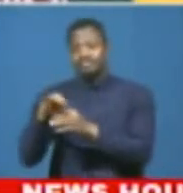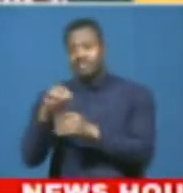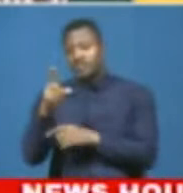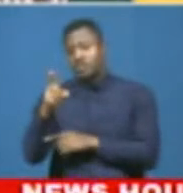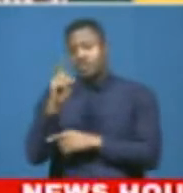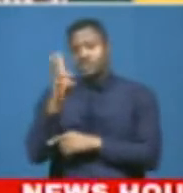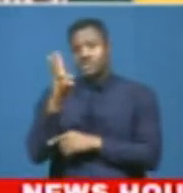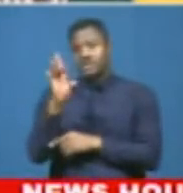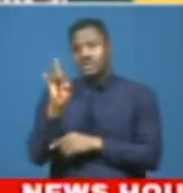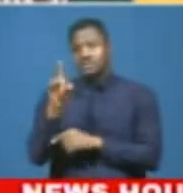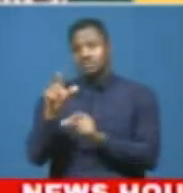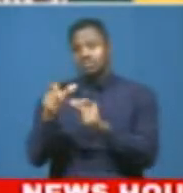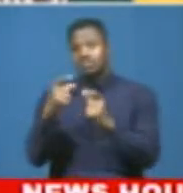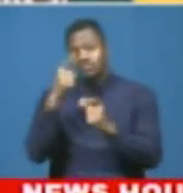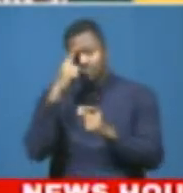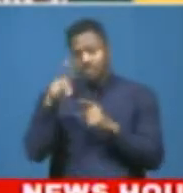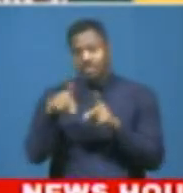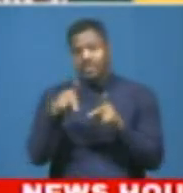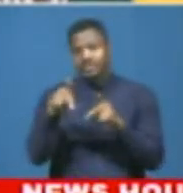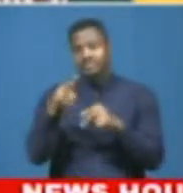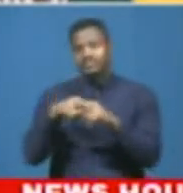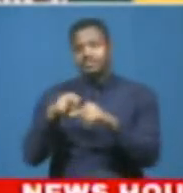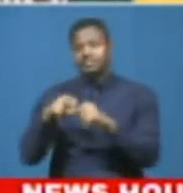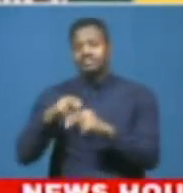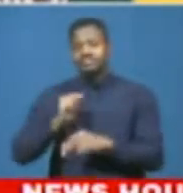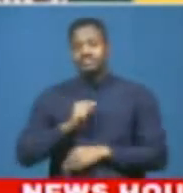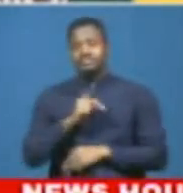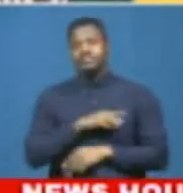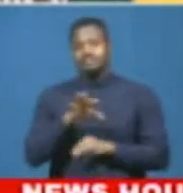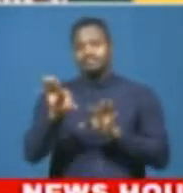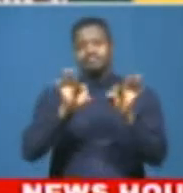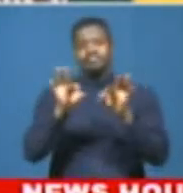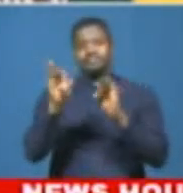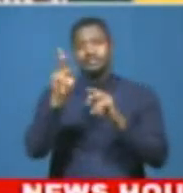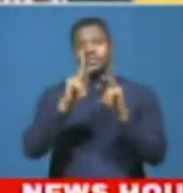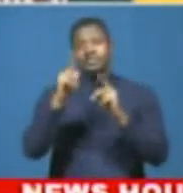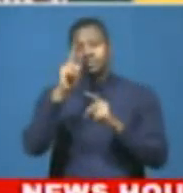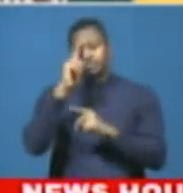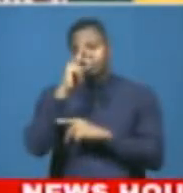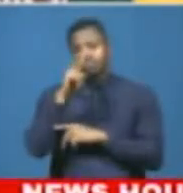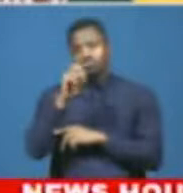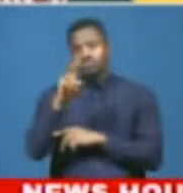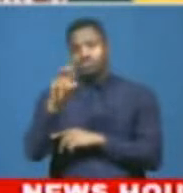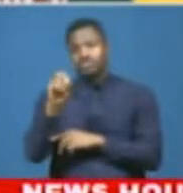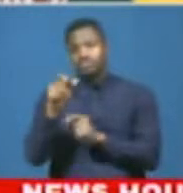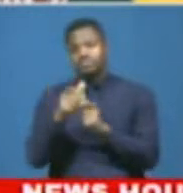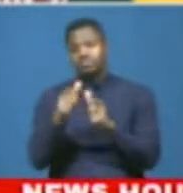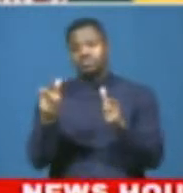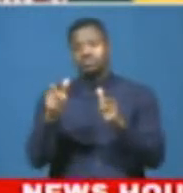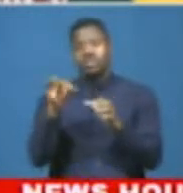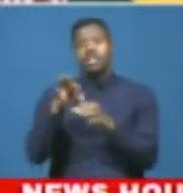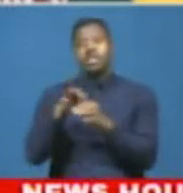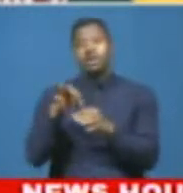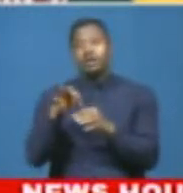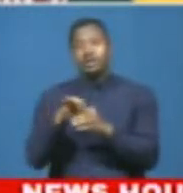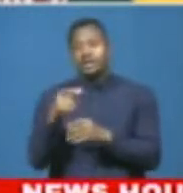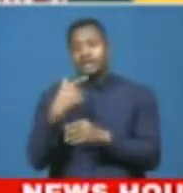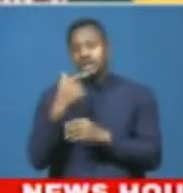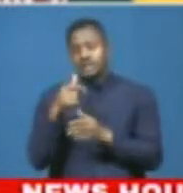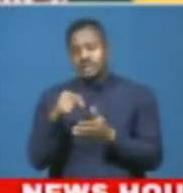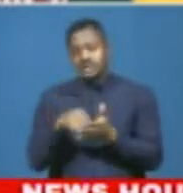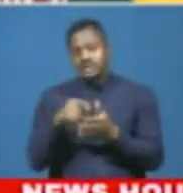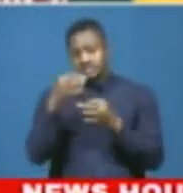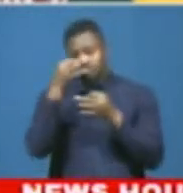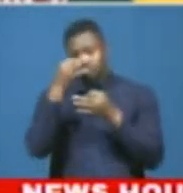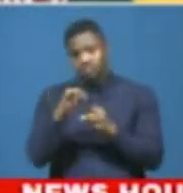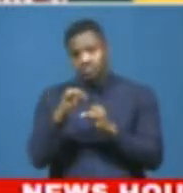constituencies where the party has certain MPs to elect candidates for the 2020 general election. A statement said these critical decisions were